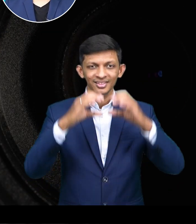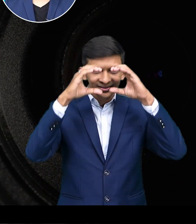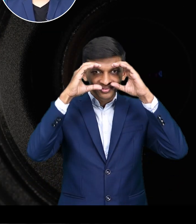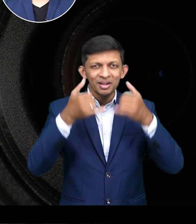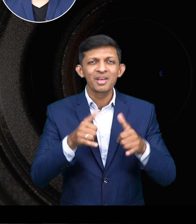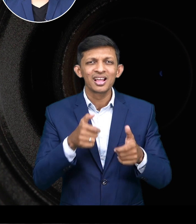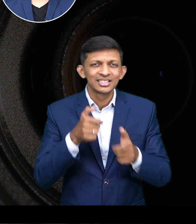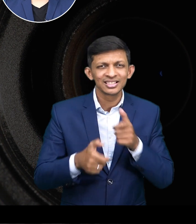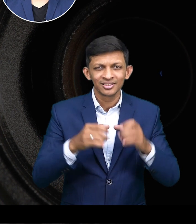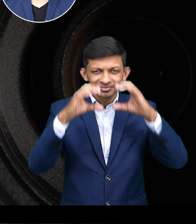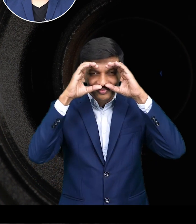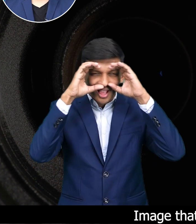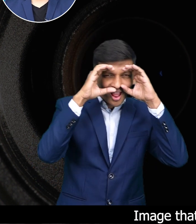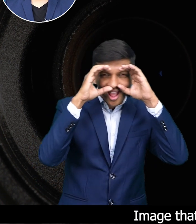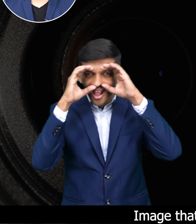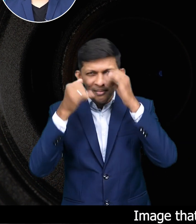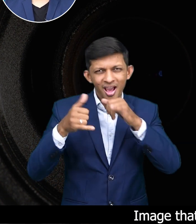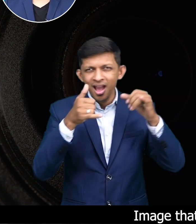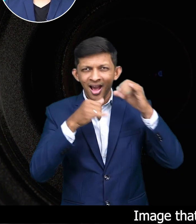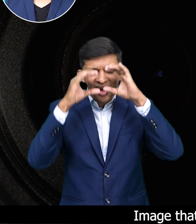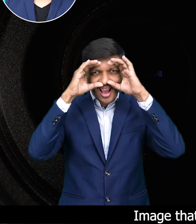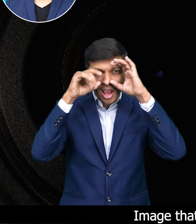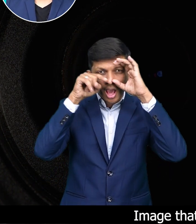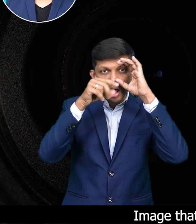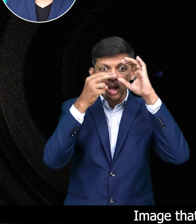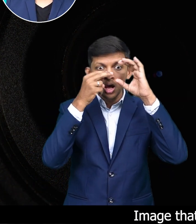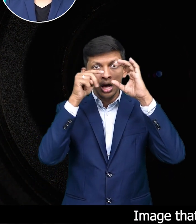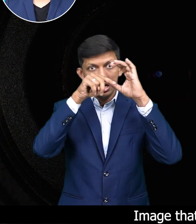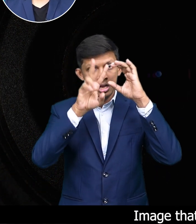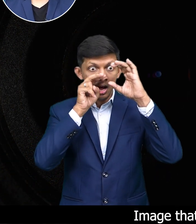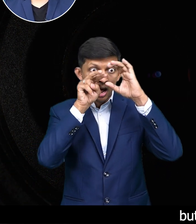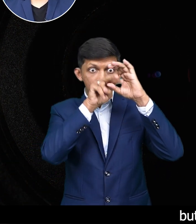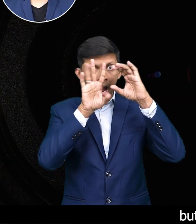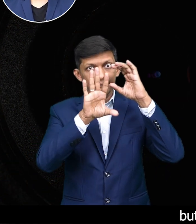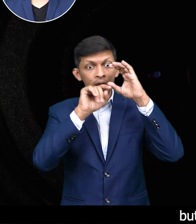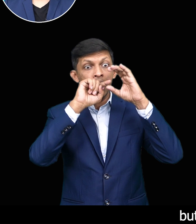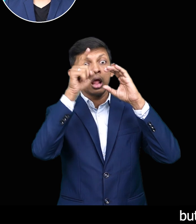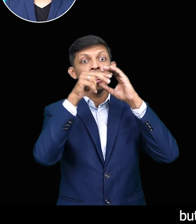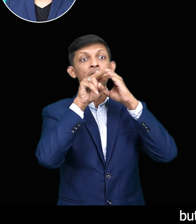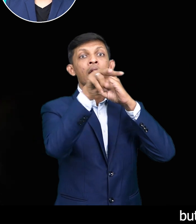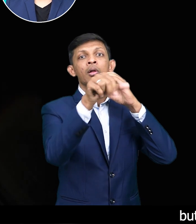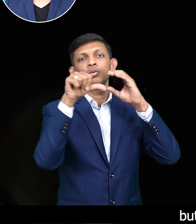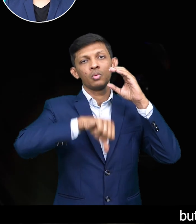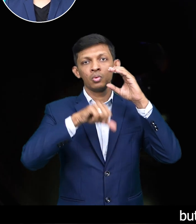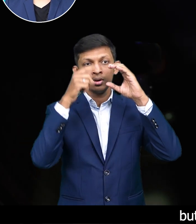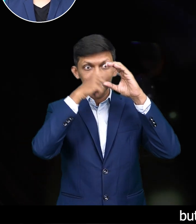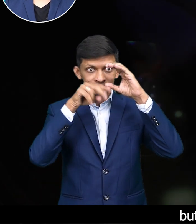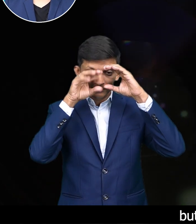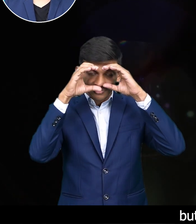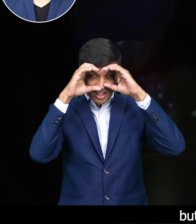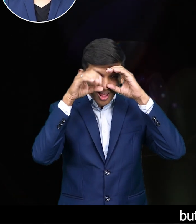Virtual image. Image that cannot be obtained on a screen but can be seen in the lens.